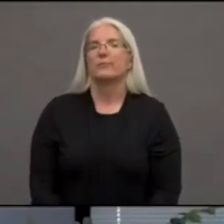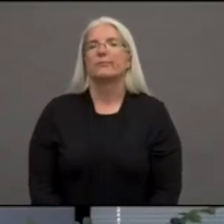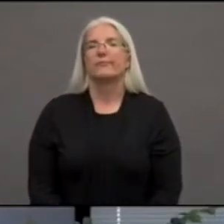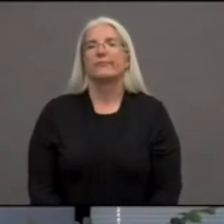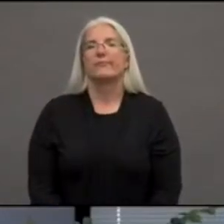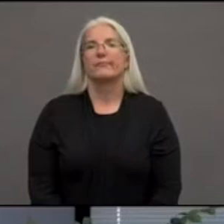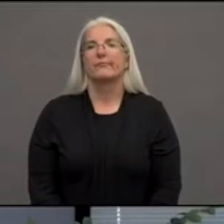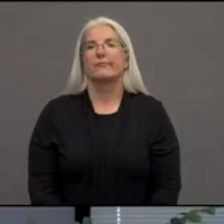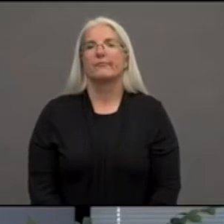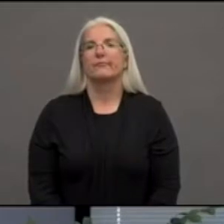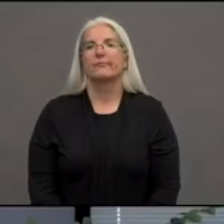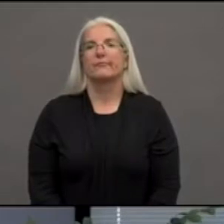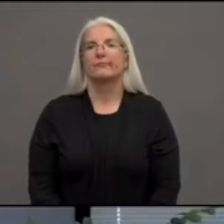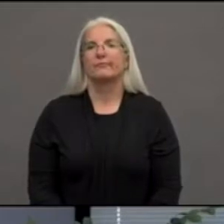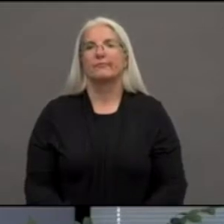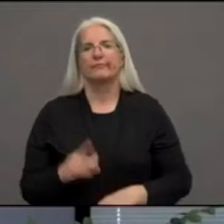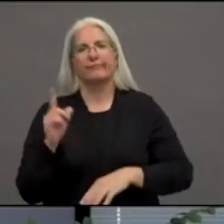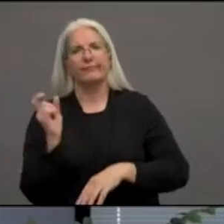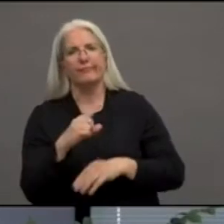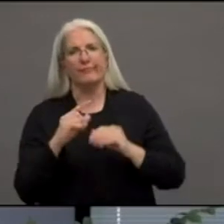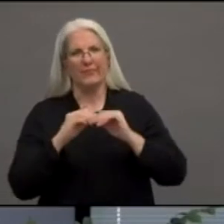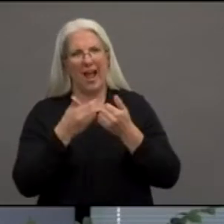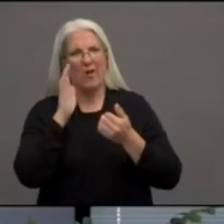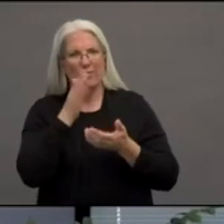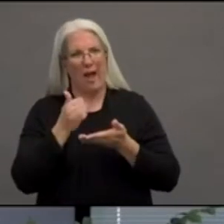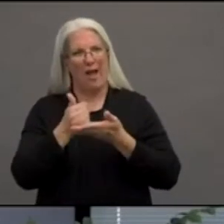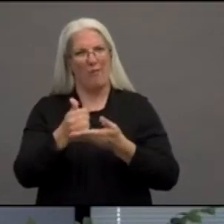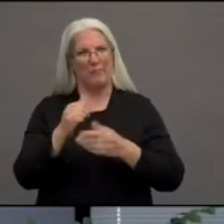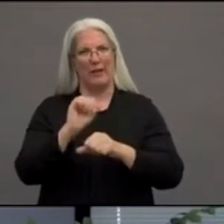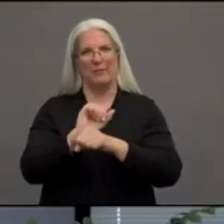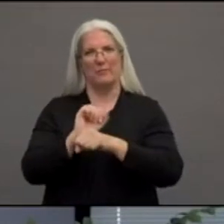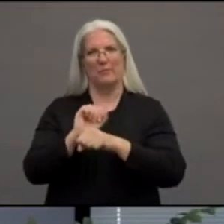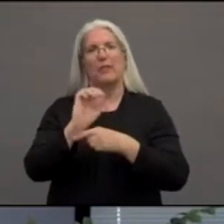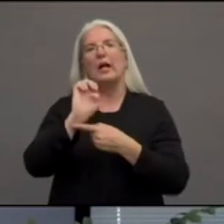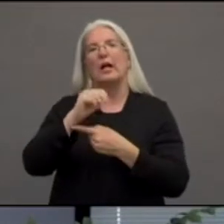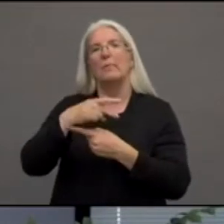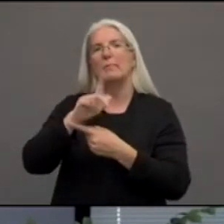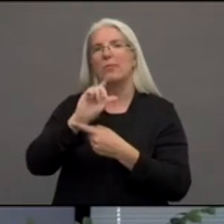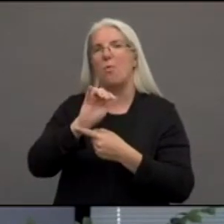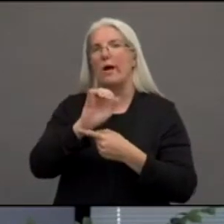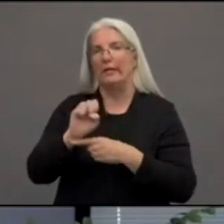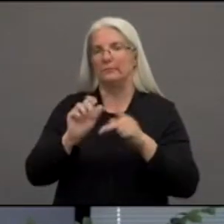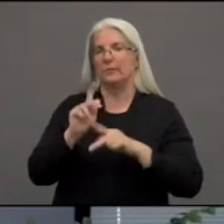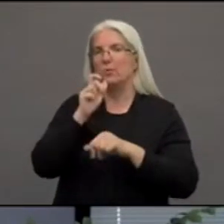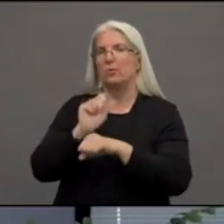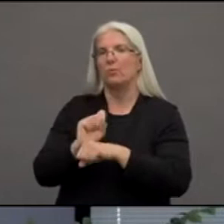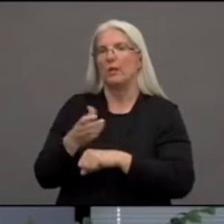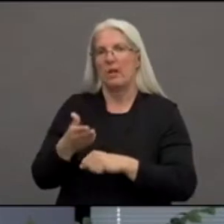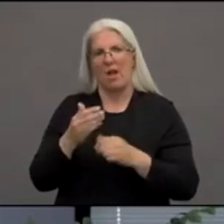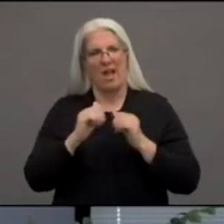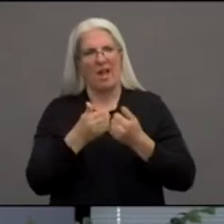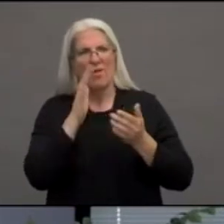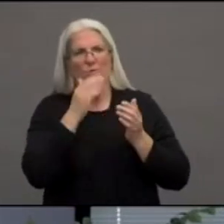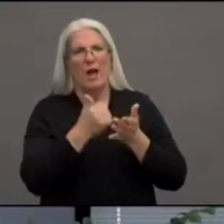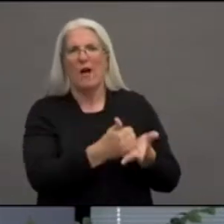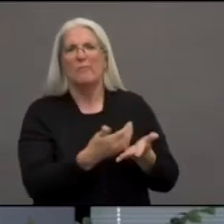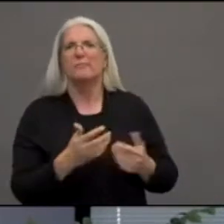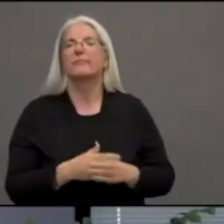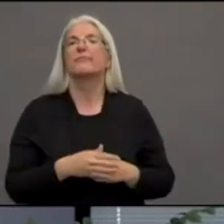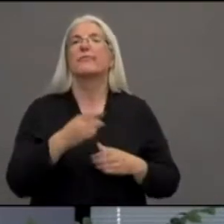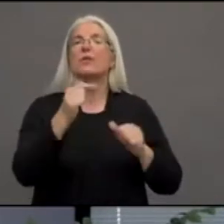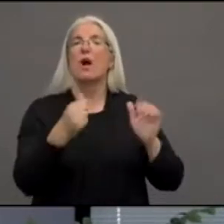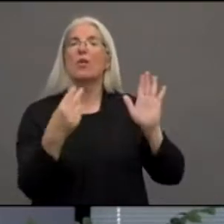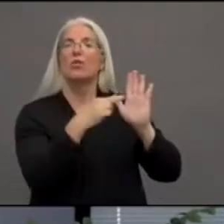So how can this be useful to employees, this website? Right here on our business page, we definitely have